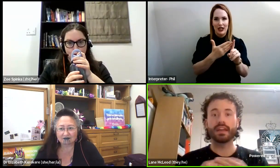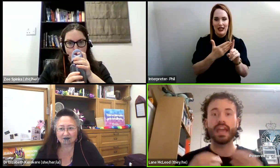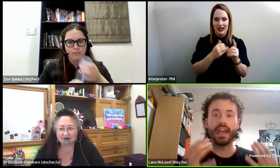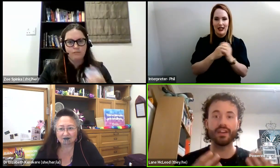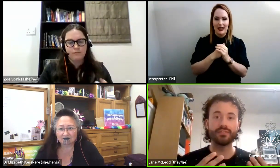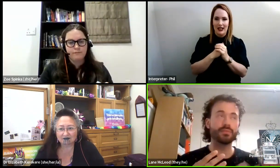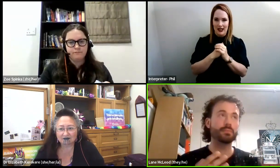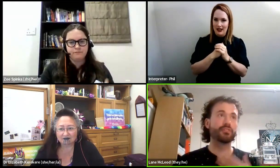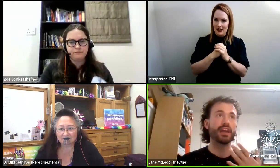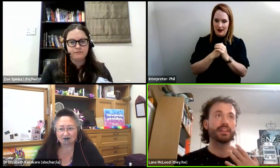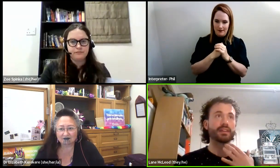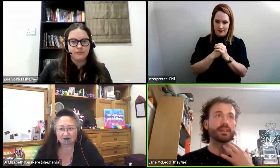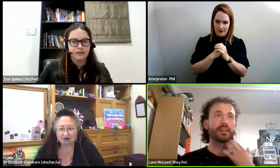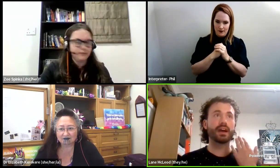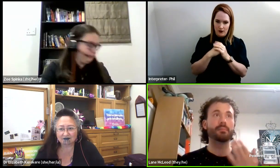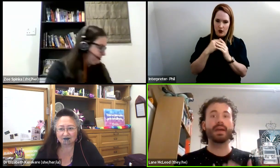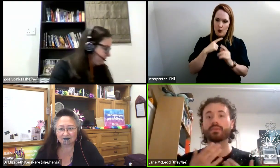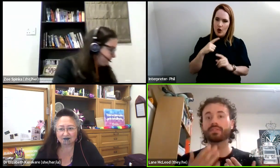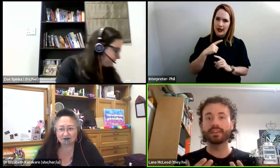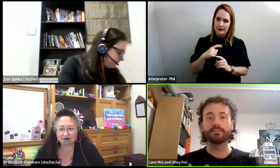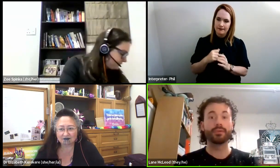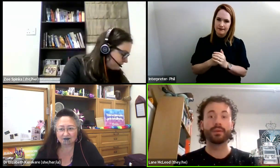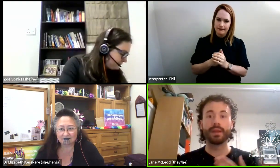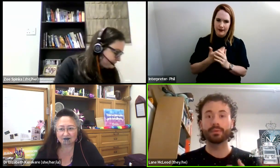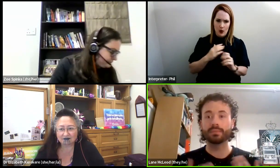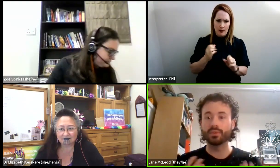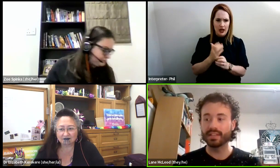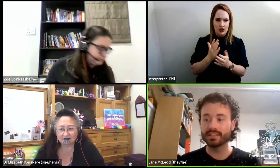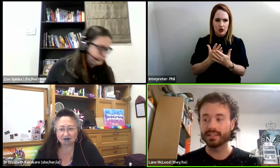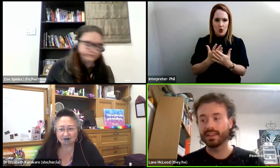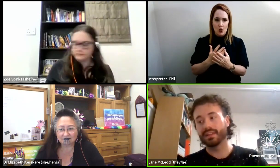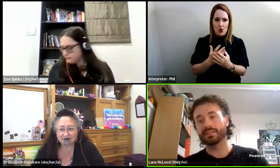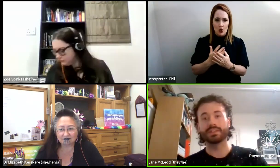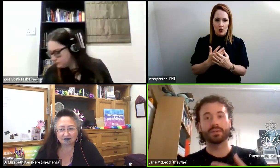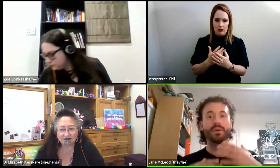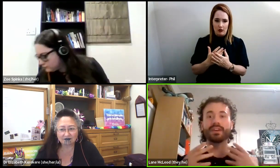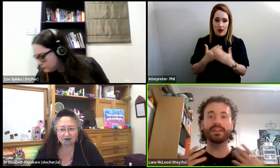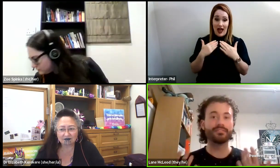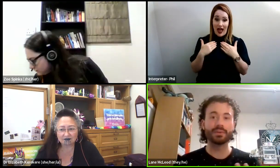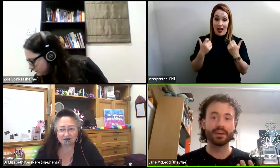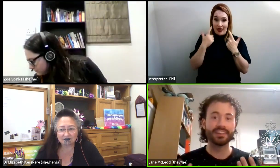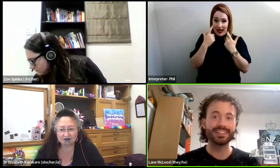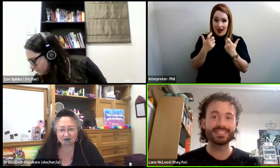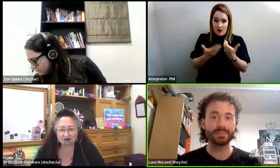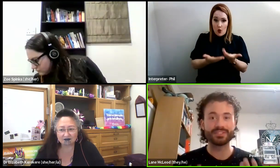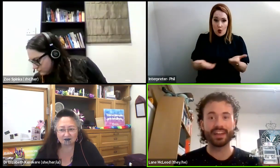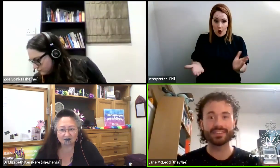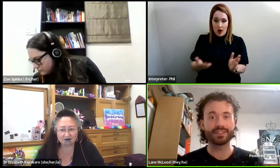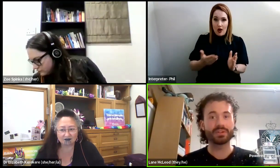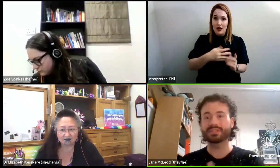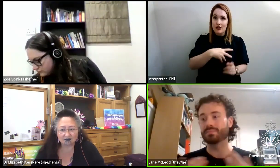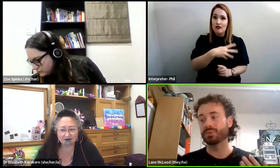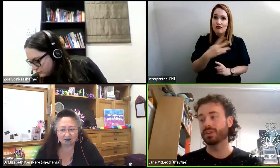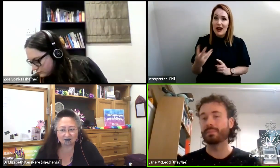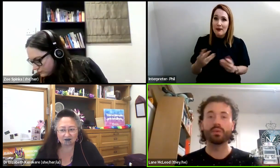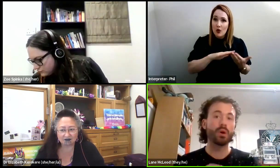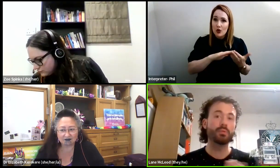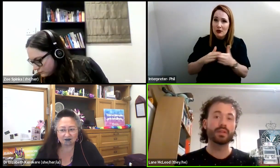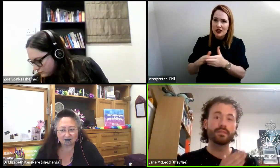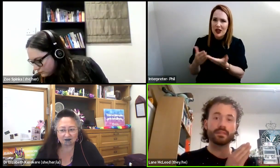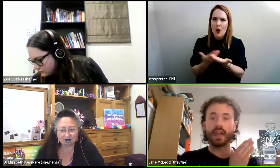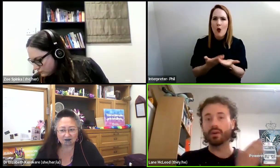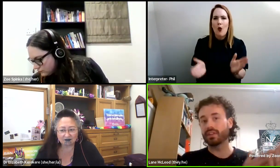to have providing healthcare for our rainbow communities, you know, everyone needs to be trained across the board, no